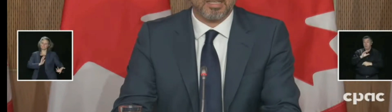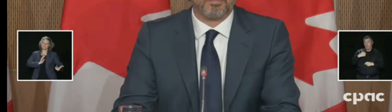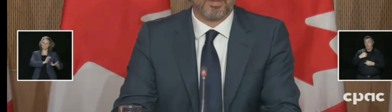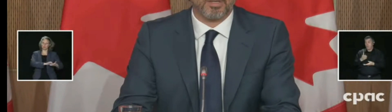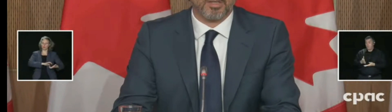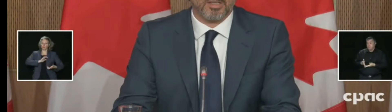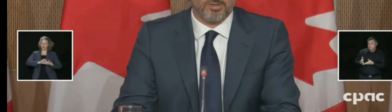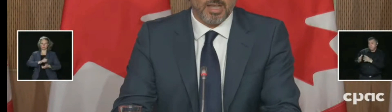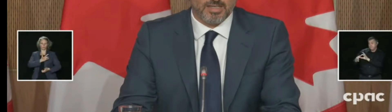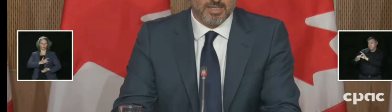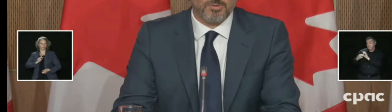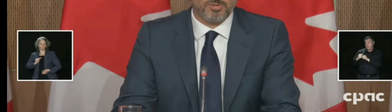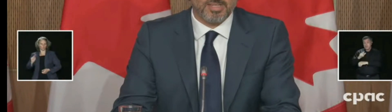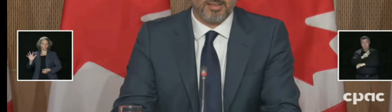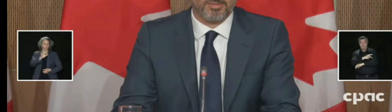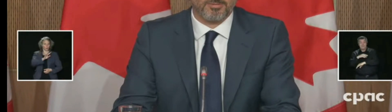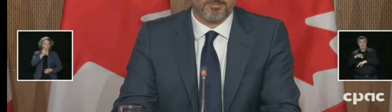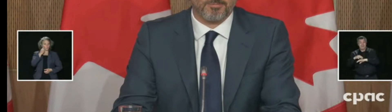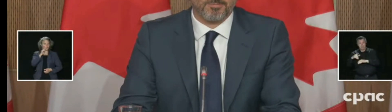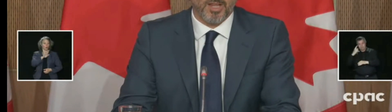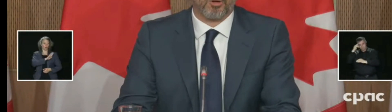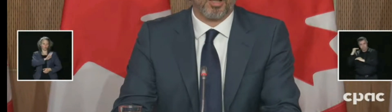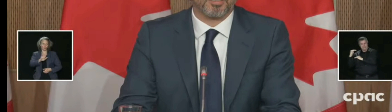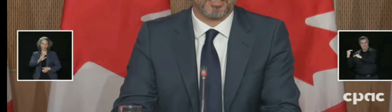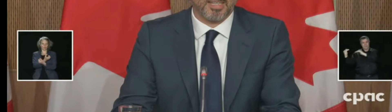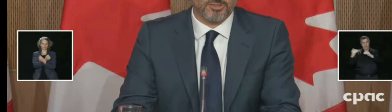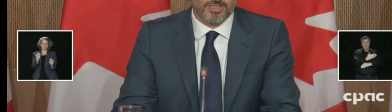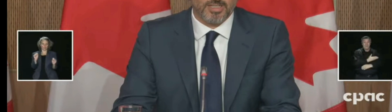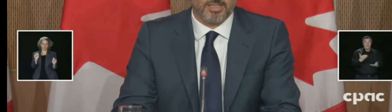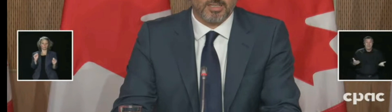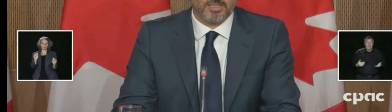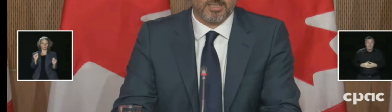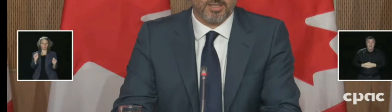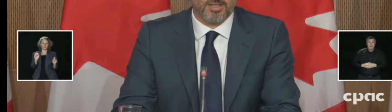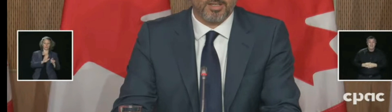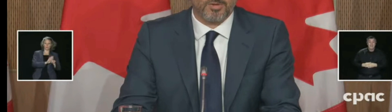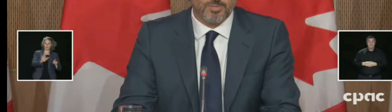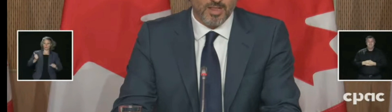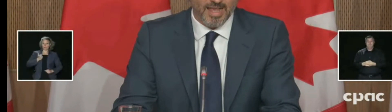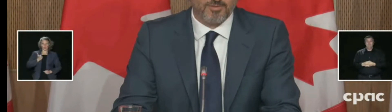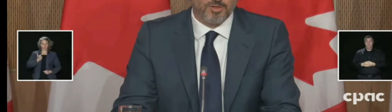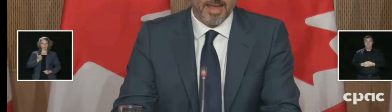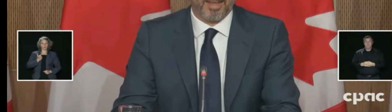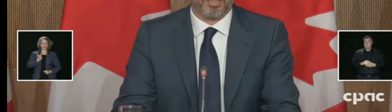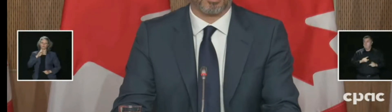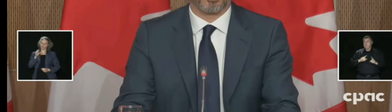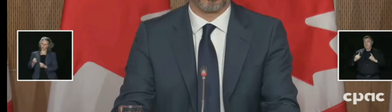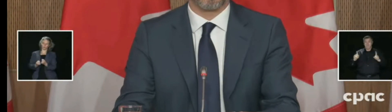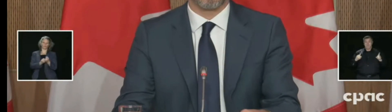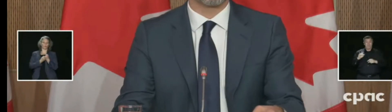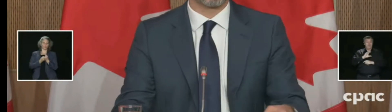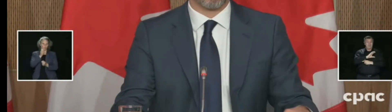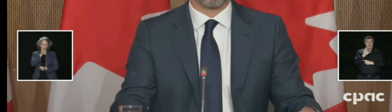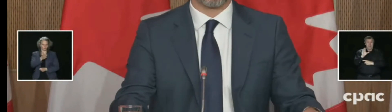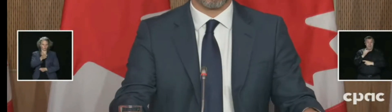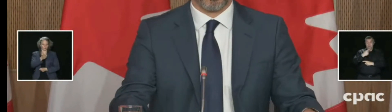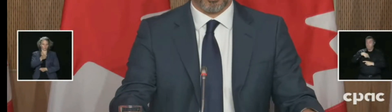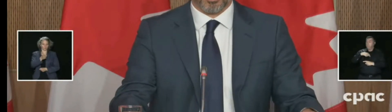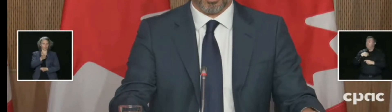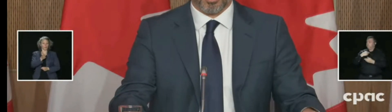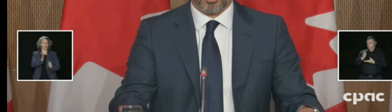to keep you safe. Across the country, we will have your back. And